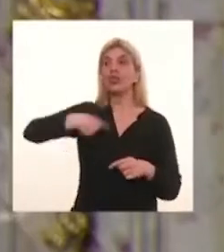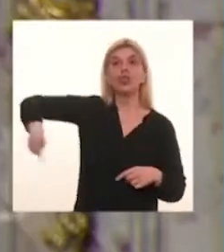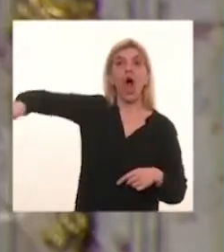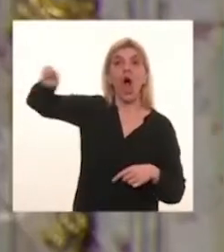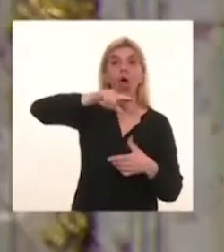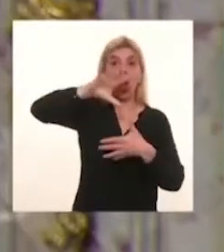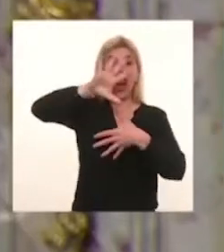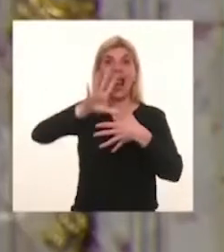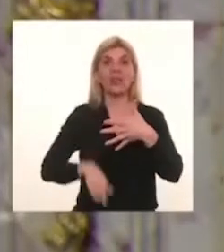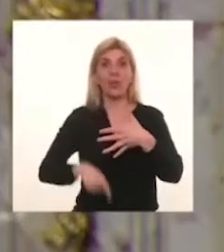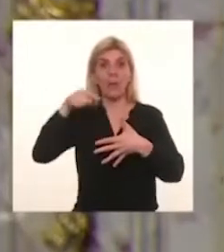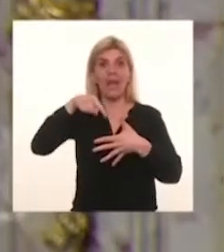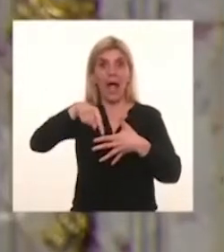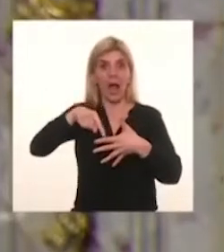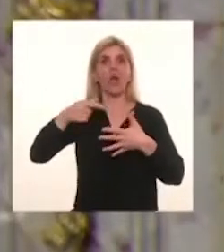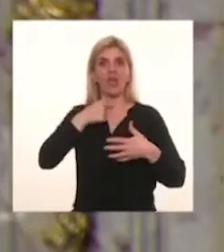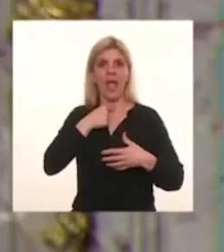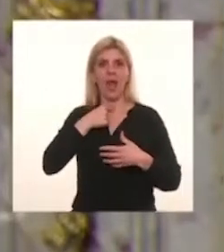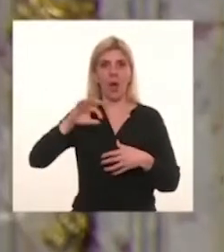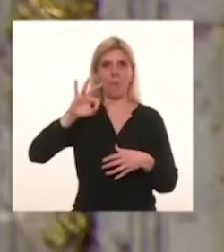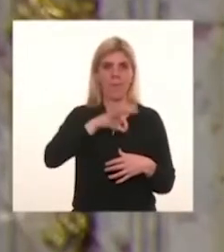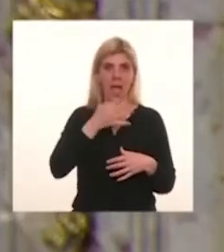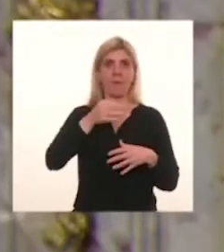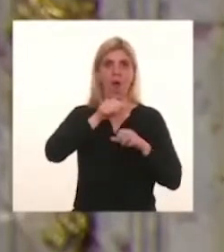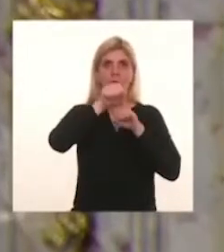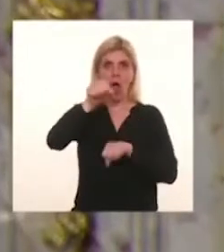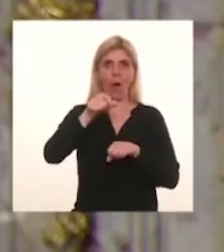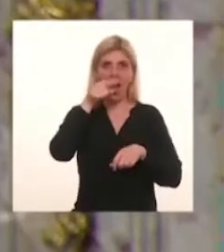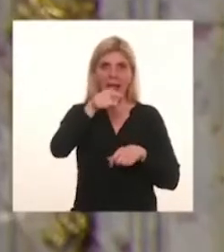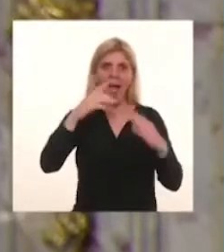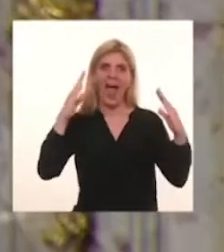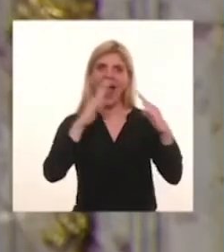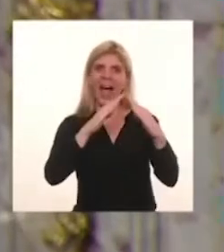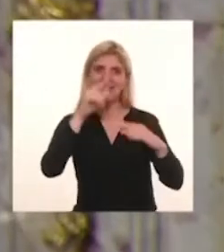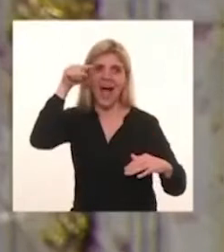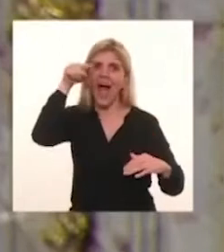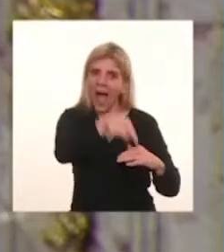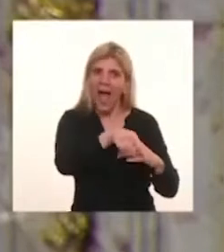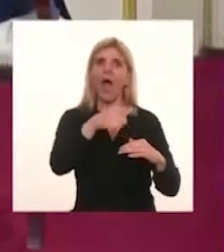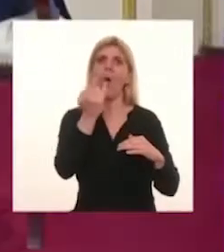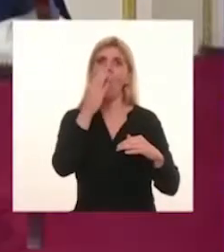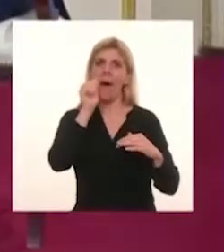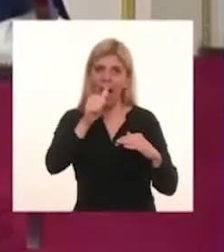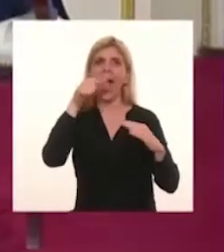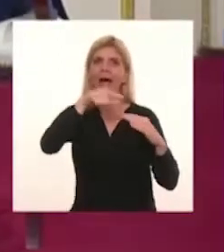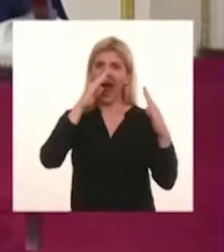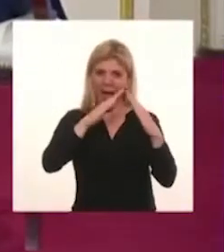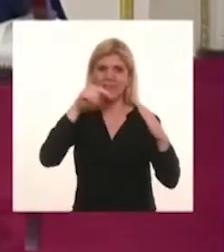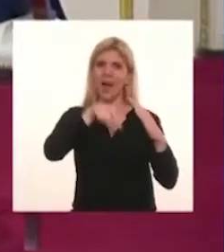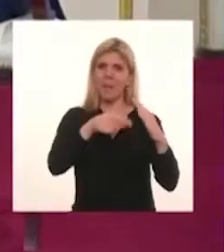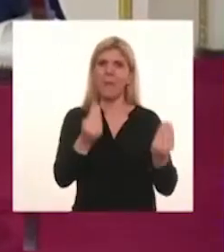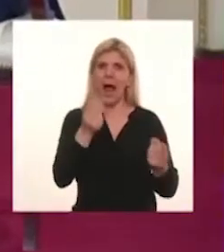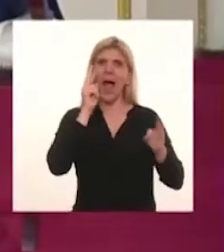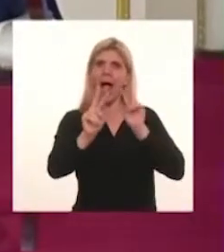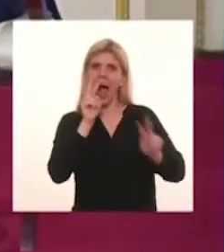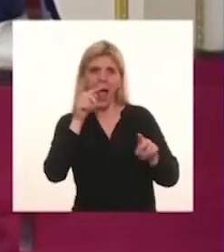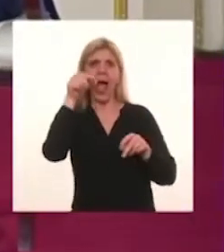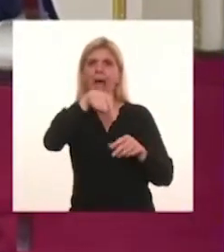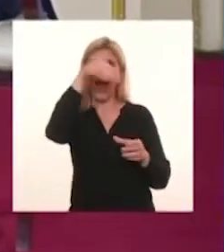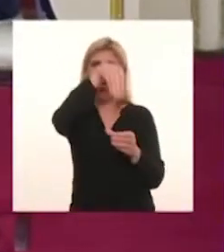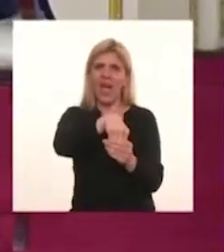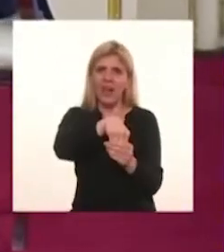mission has concluded, top priority ought to be to put in place a credible